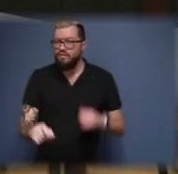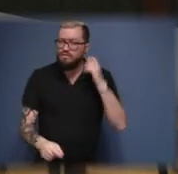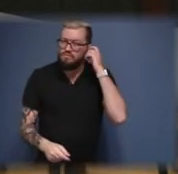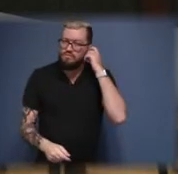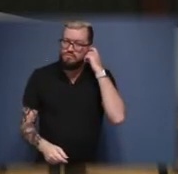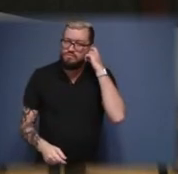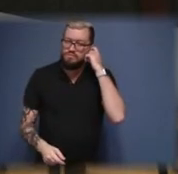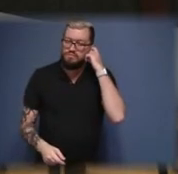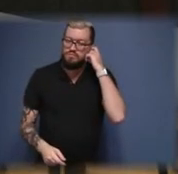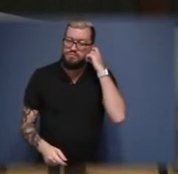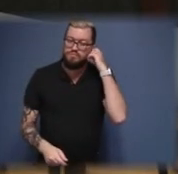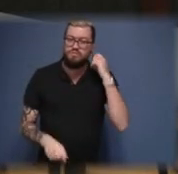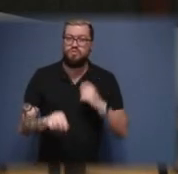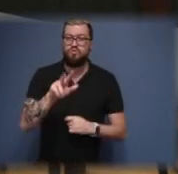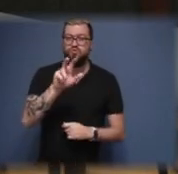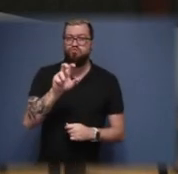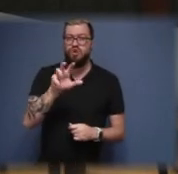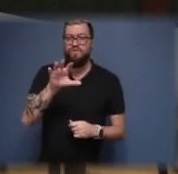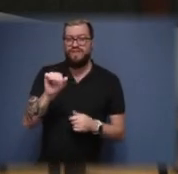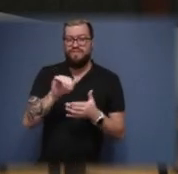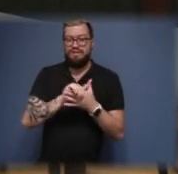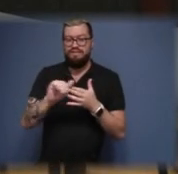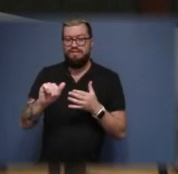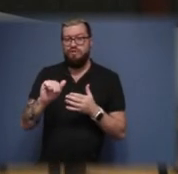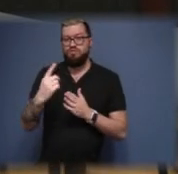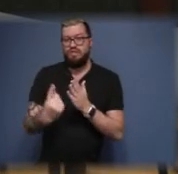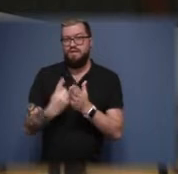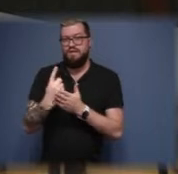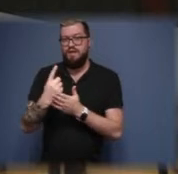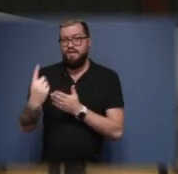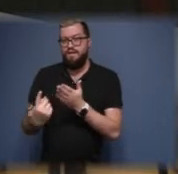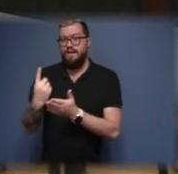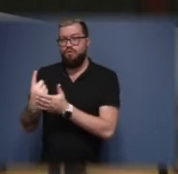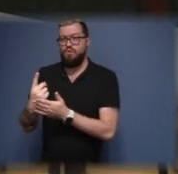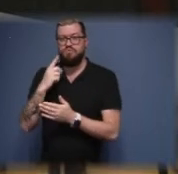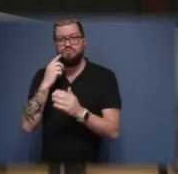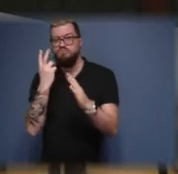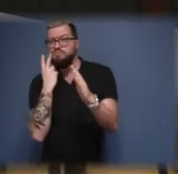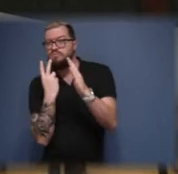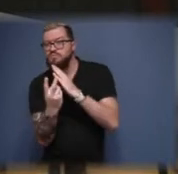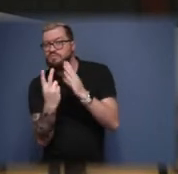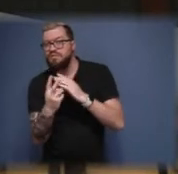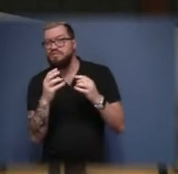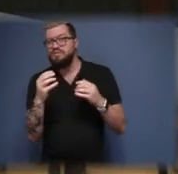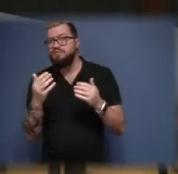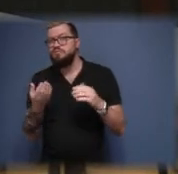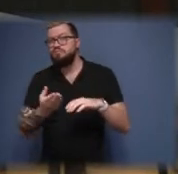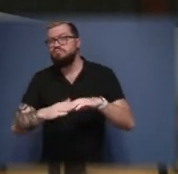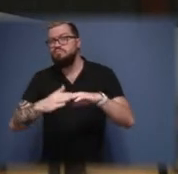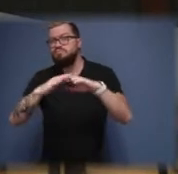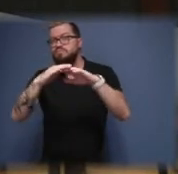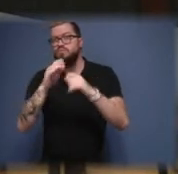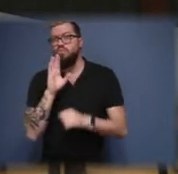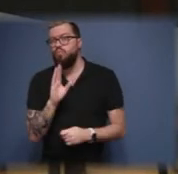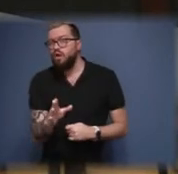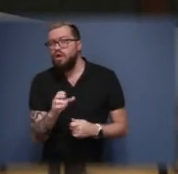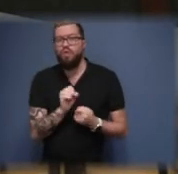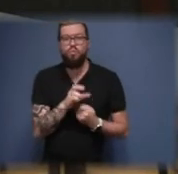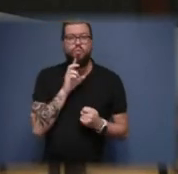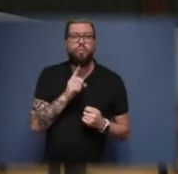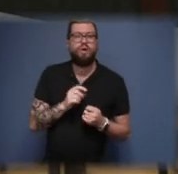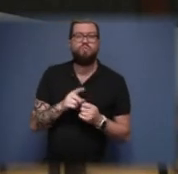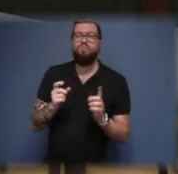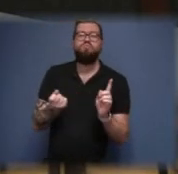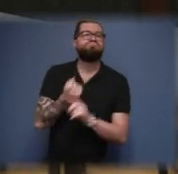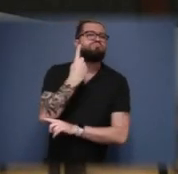this $350 an hour a preview of things to come? Is it a one-off? What's